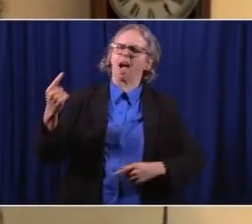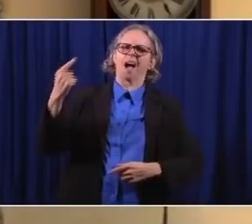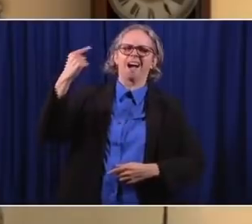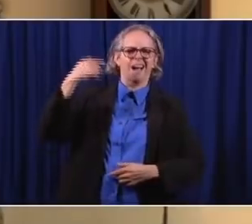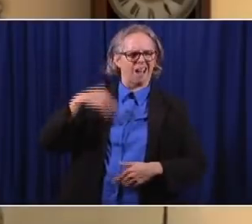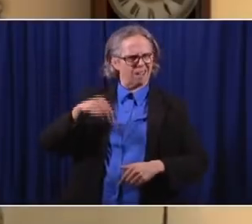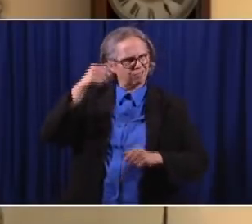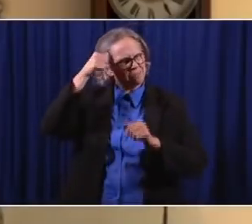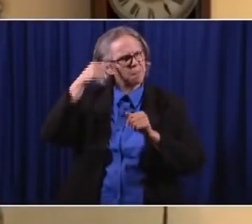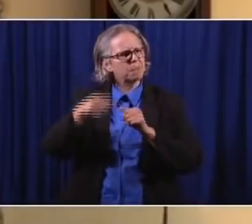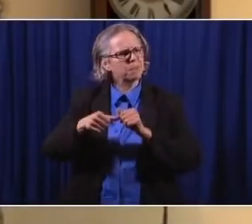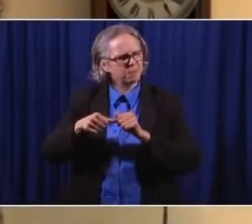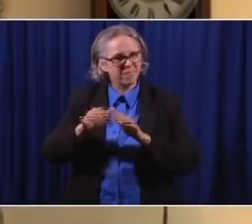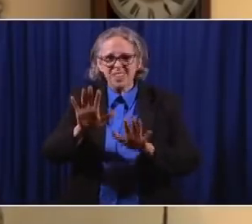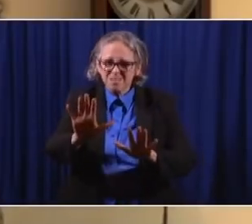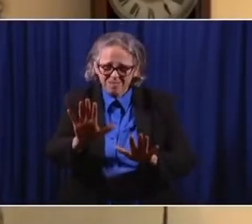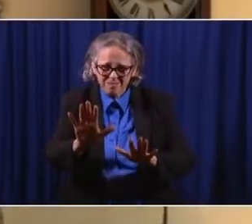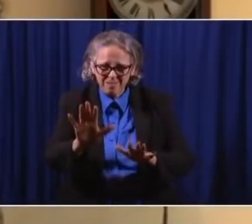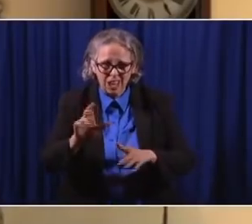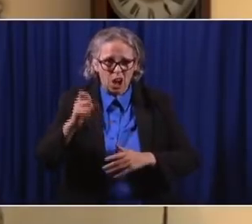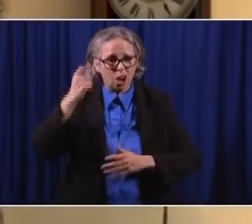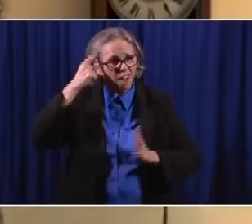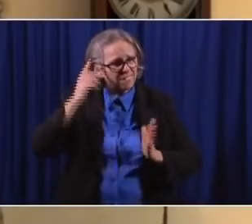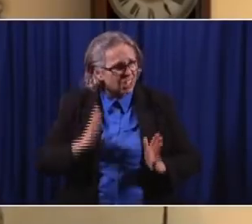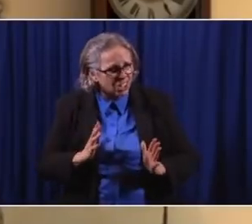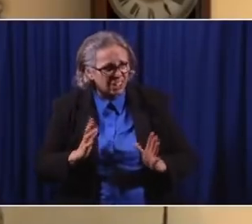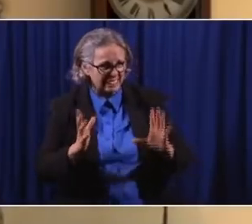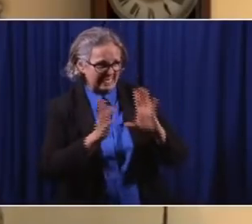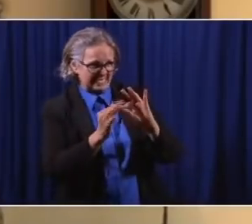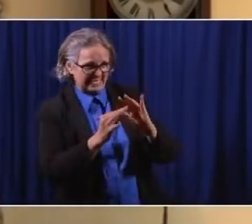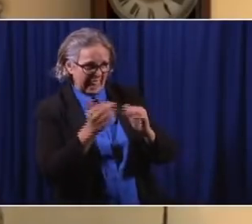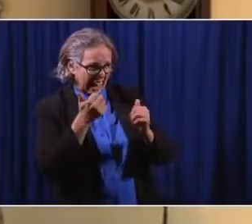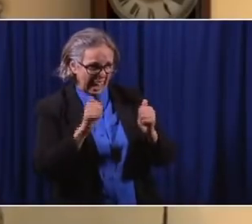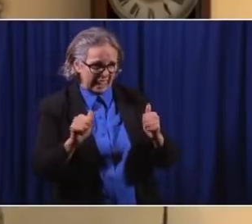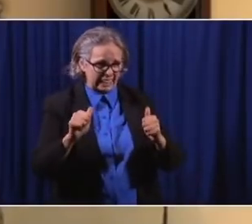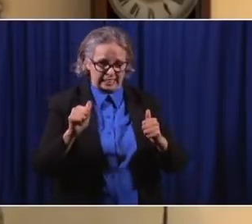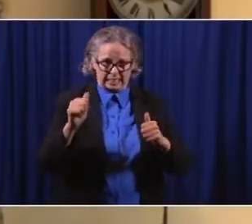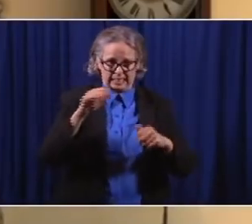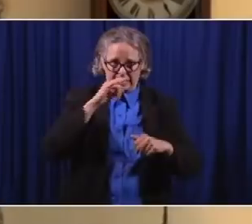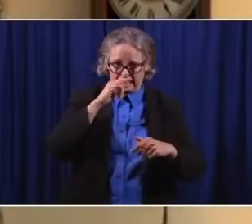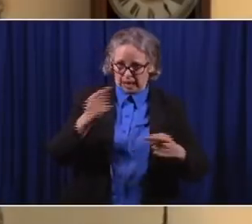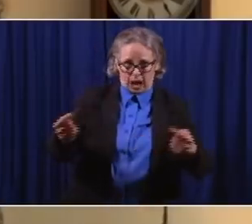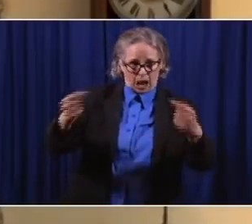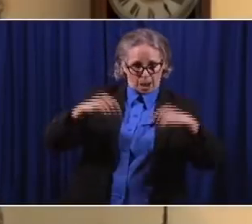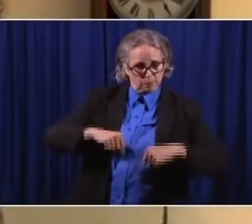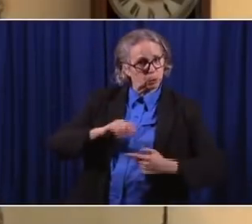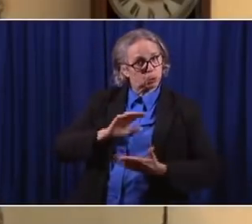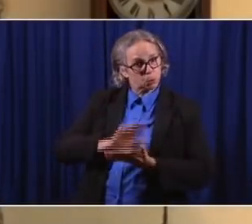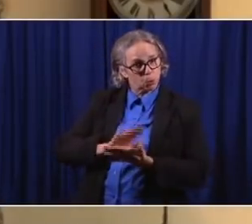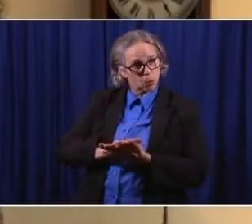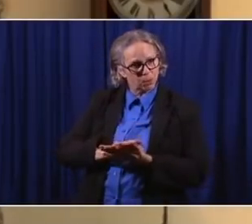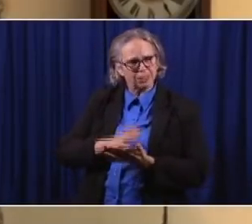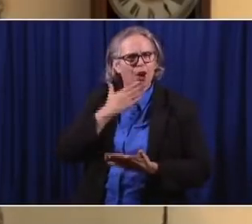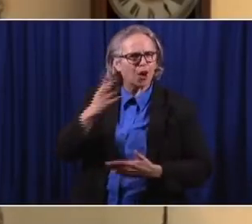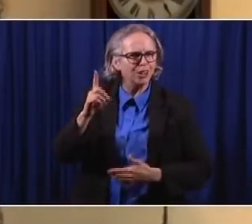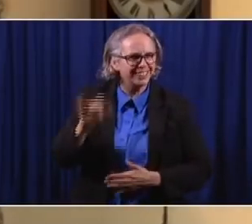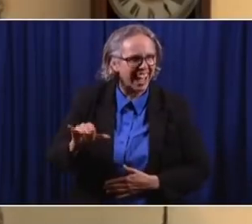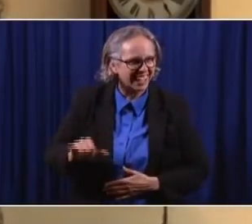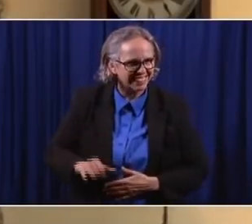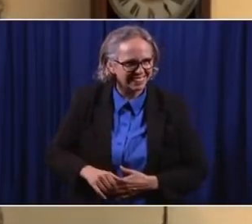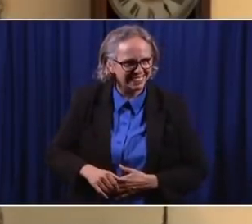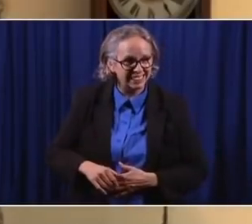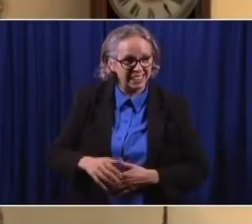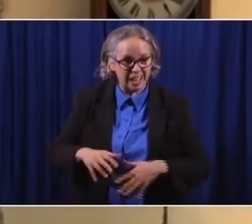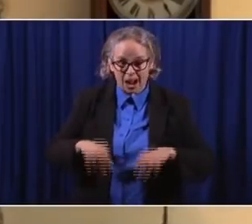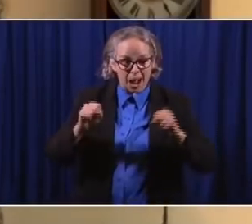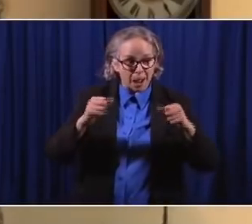are in school is a good day. Any day our kids are playing sports is a good day, win or